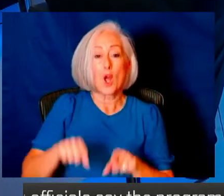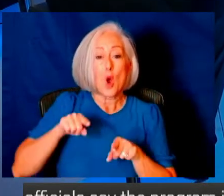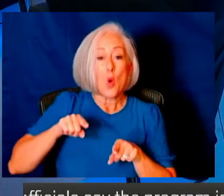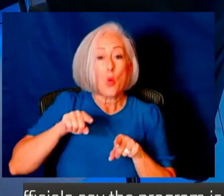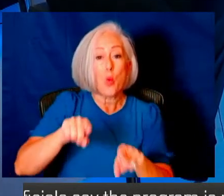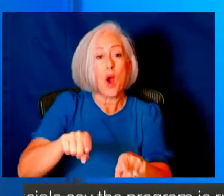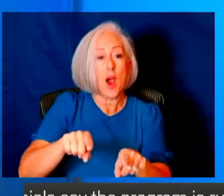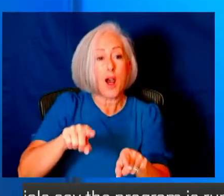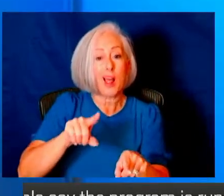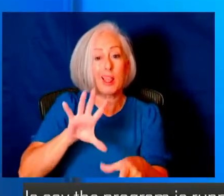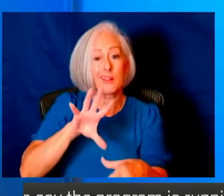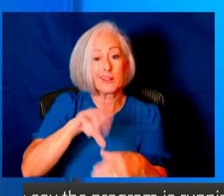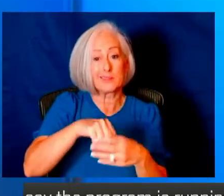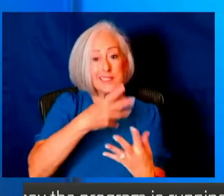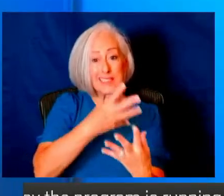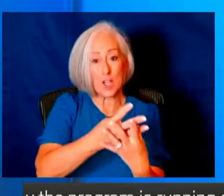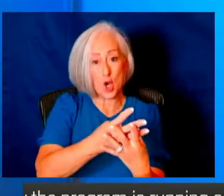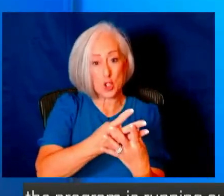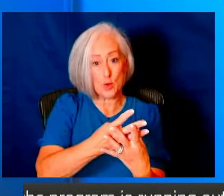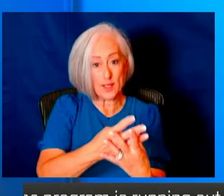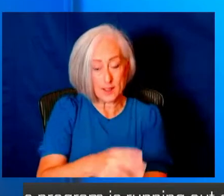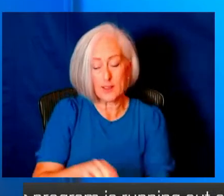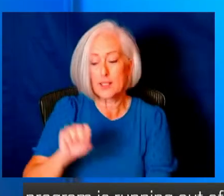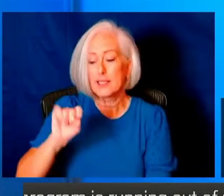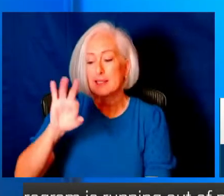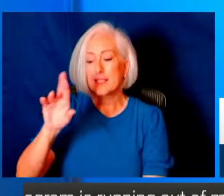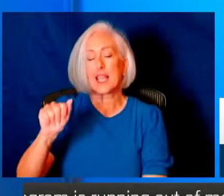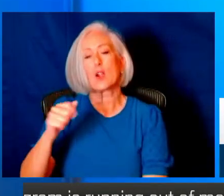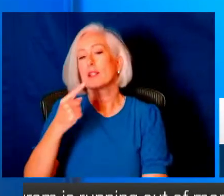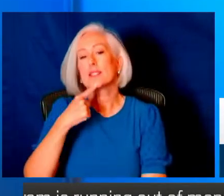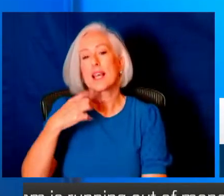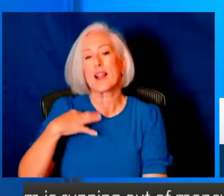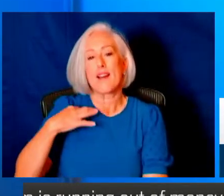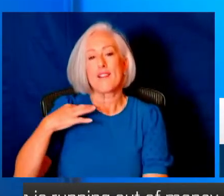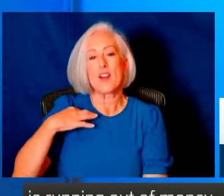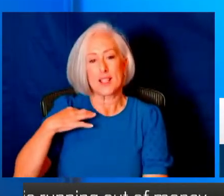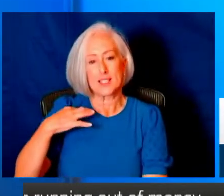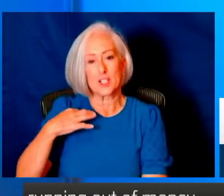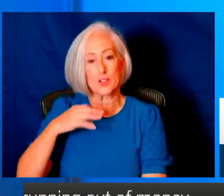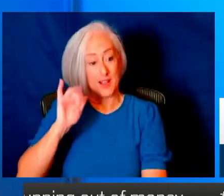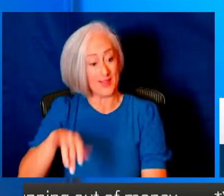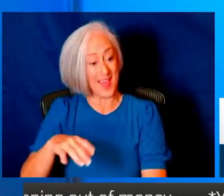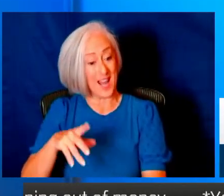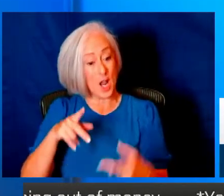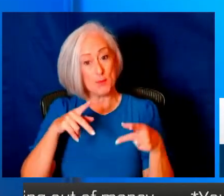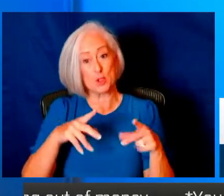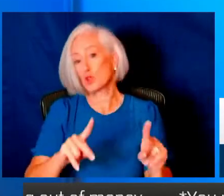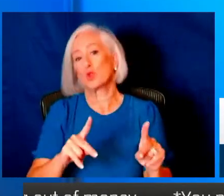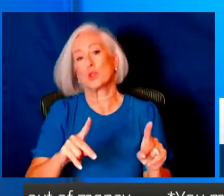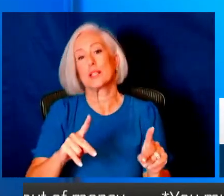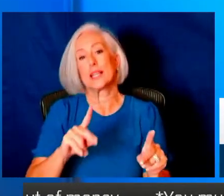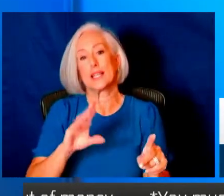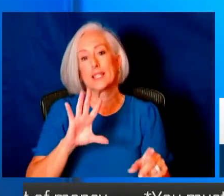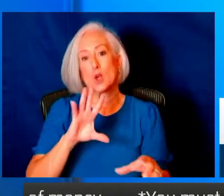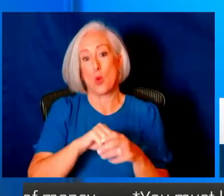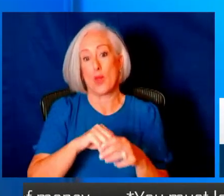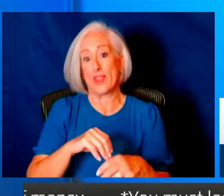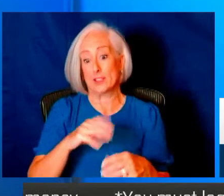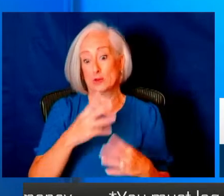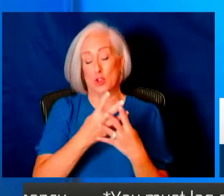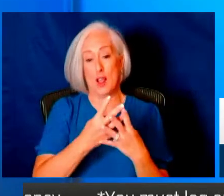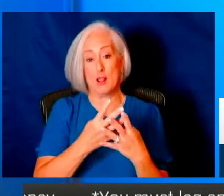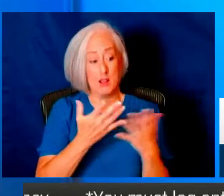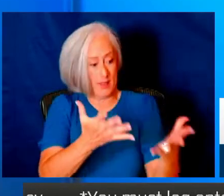brought up volunteer opportunities. Those opportunities are also in the jails. They want books. They want, one thing that